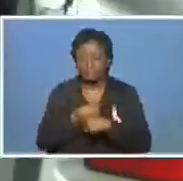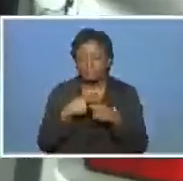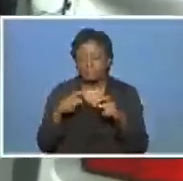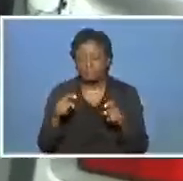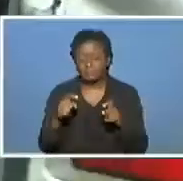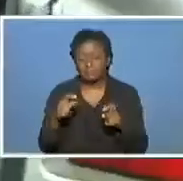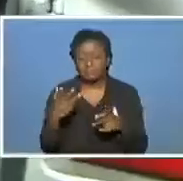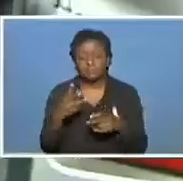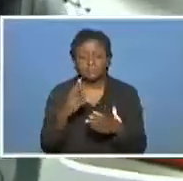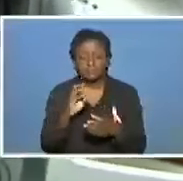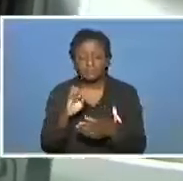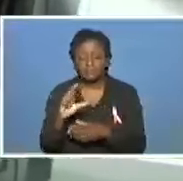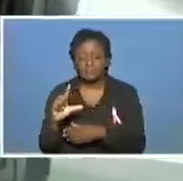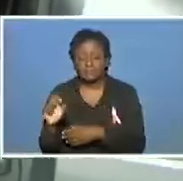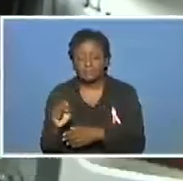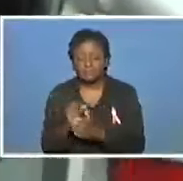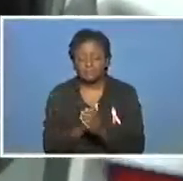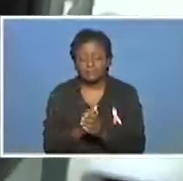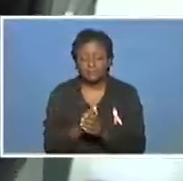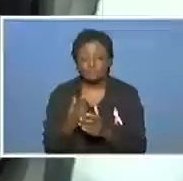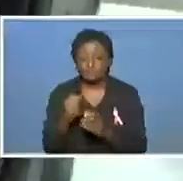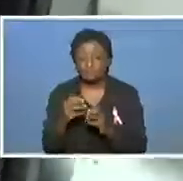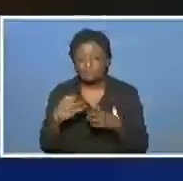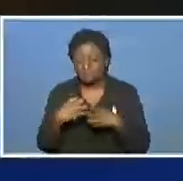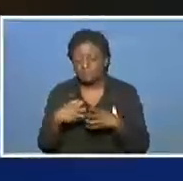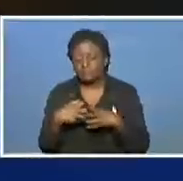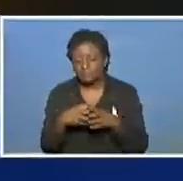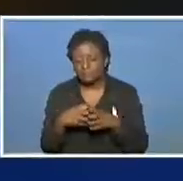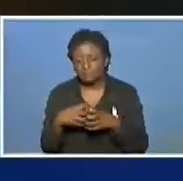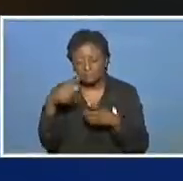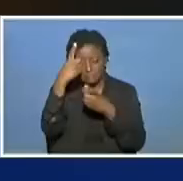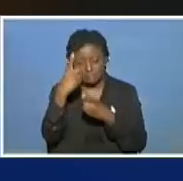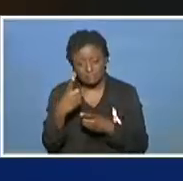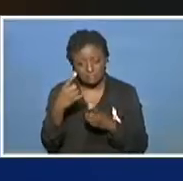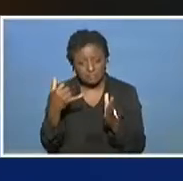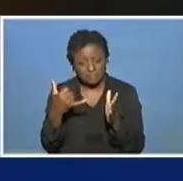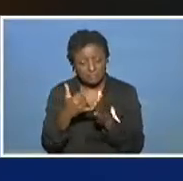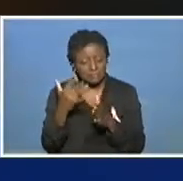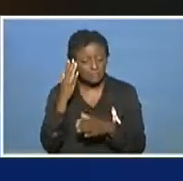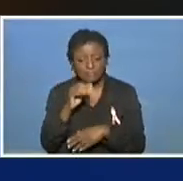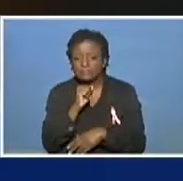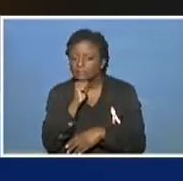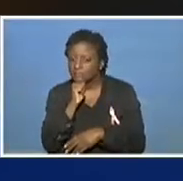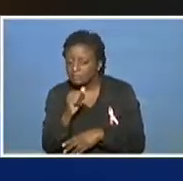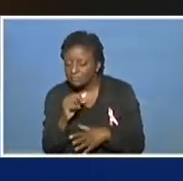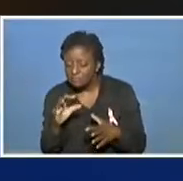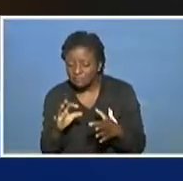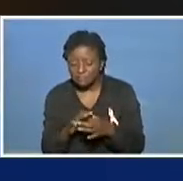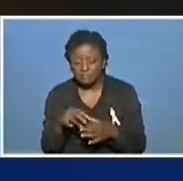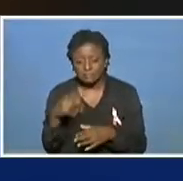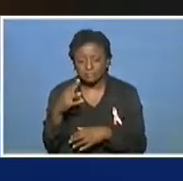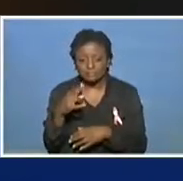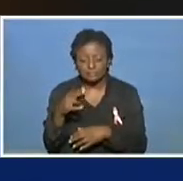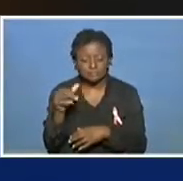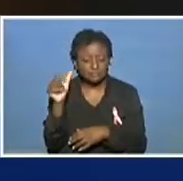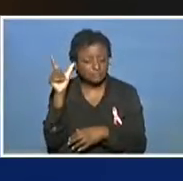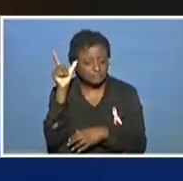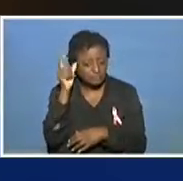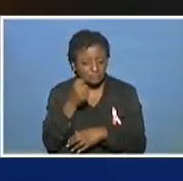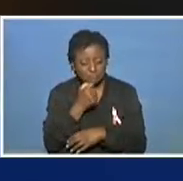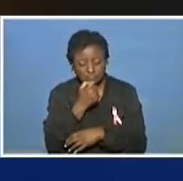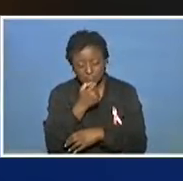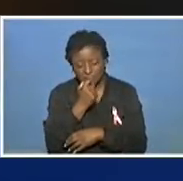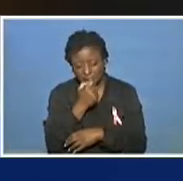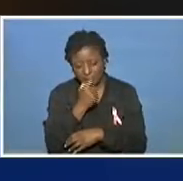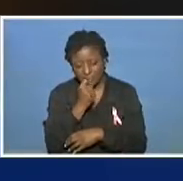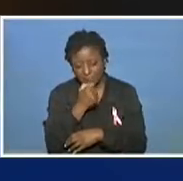him apart from the others. The machine decided it would not lock up. So Lyndon biting his nail. I said,